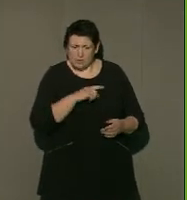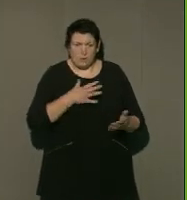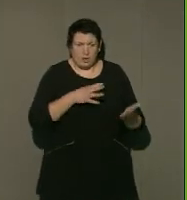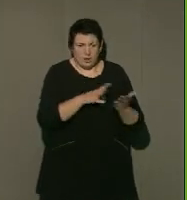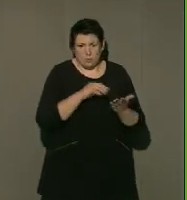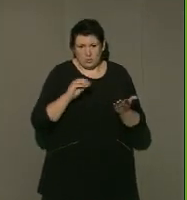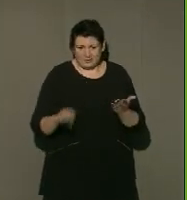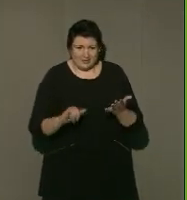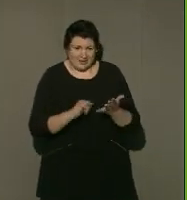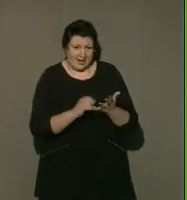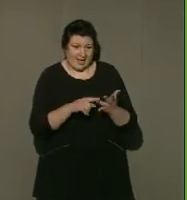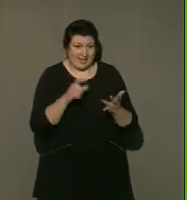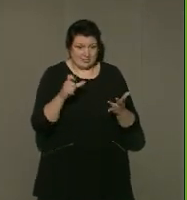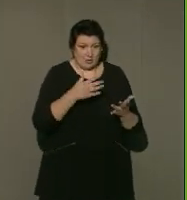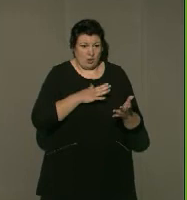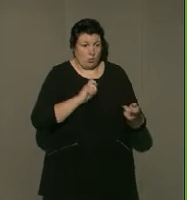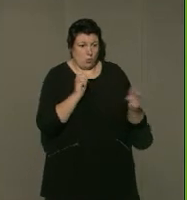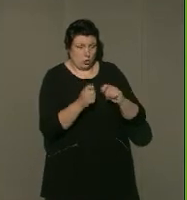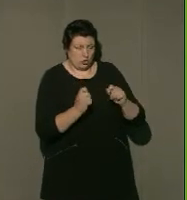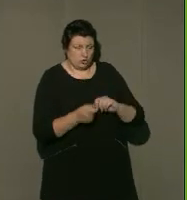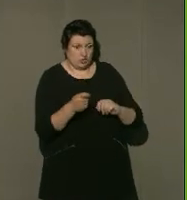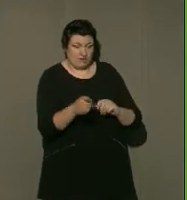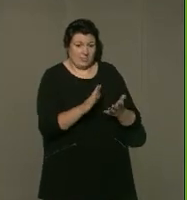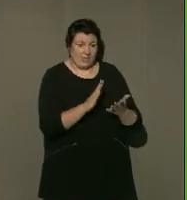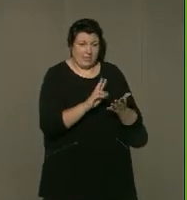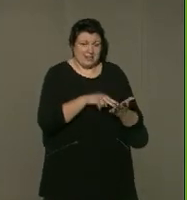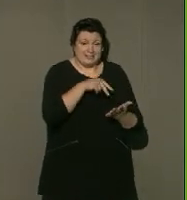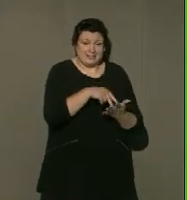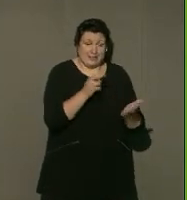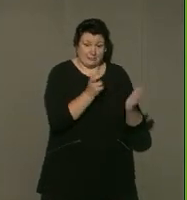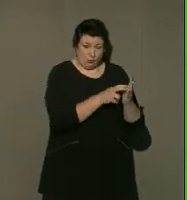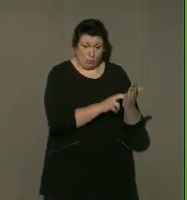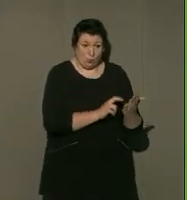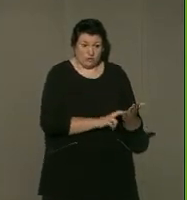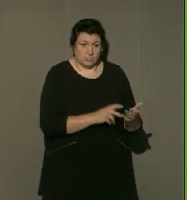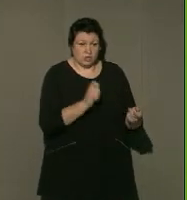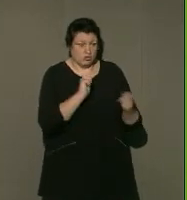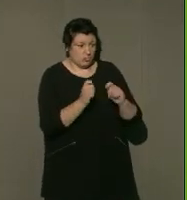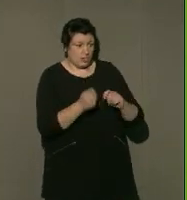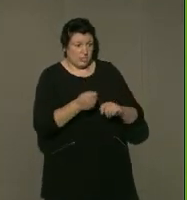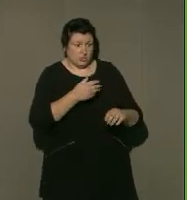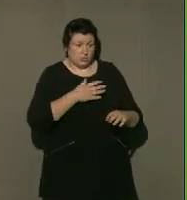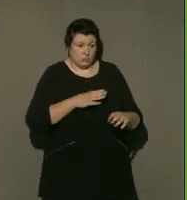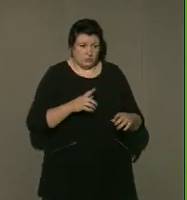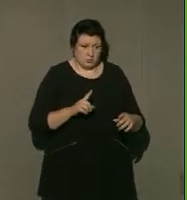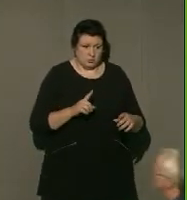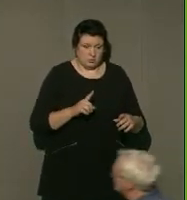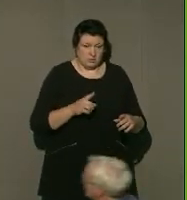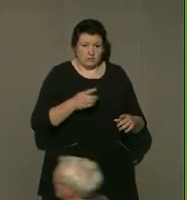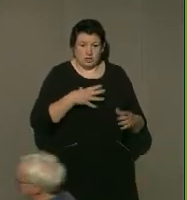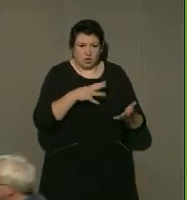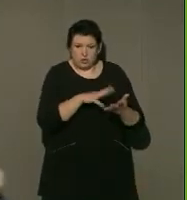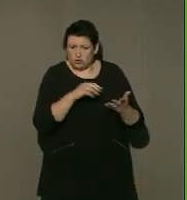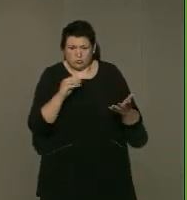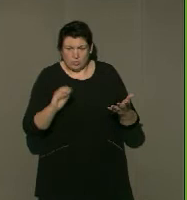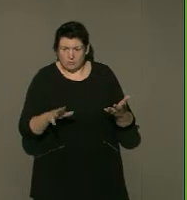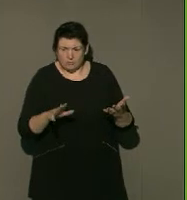SOC are proposing a change to their standing orders. The change which they propose essentially removes any requirement for SOC to